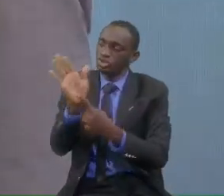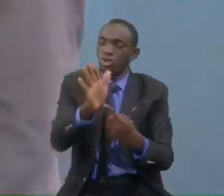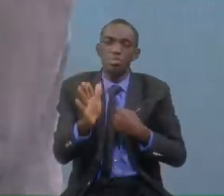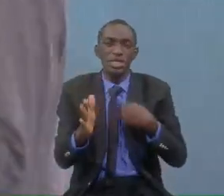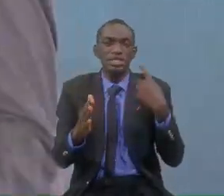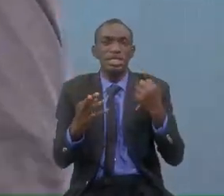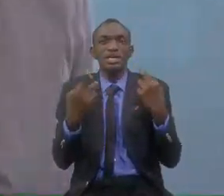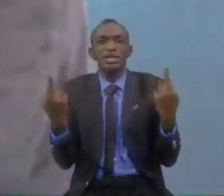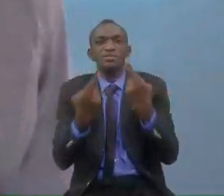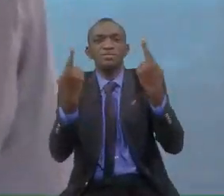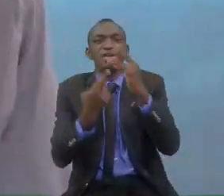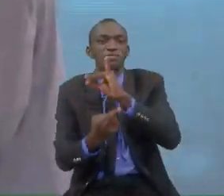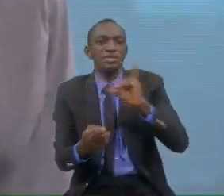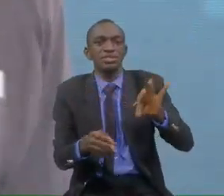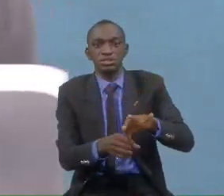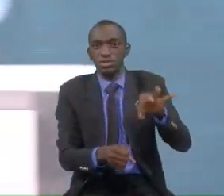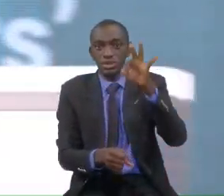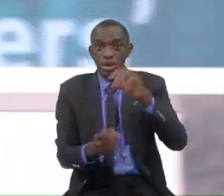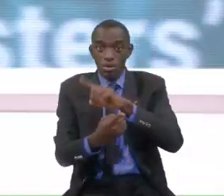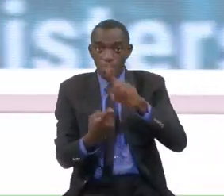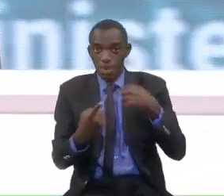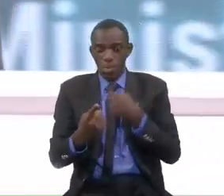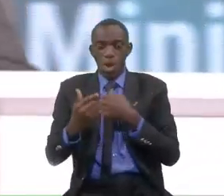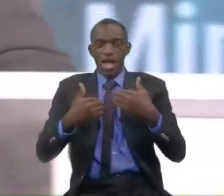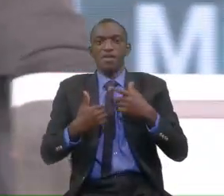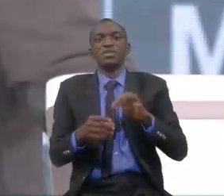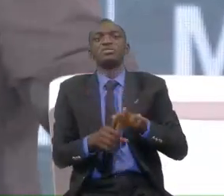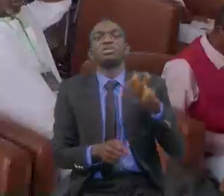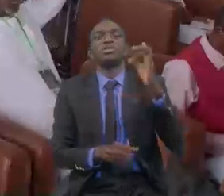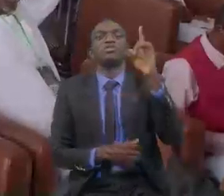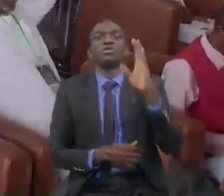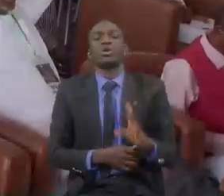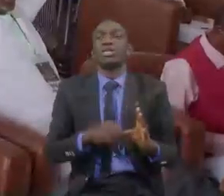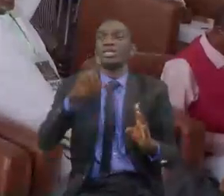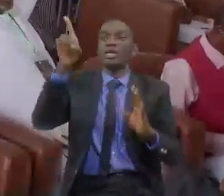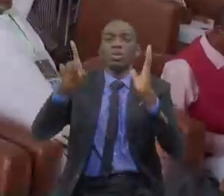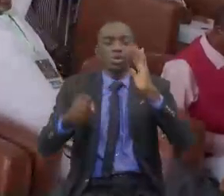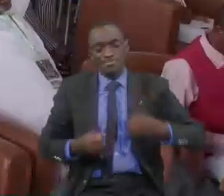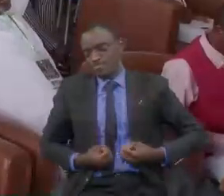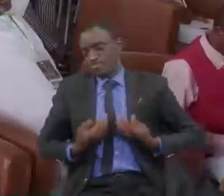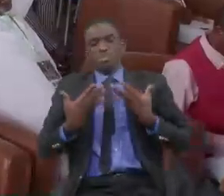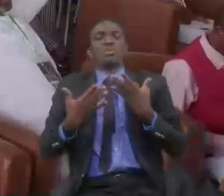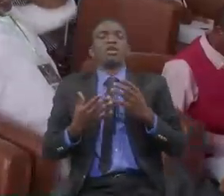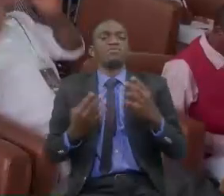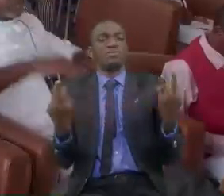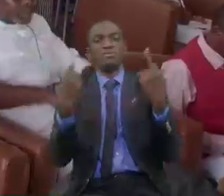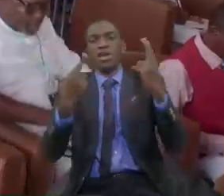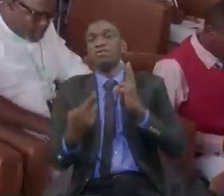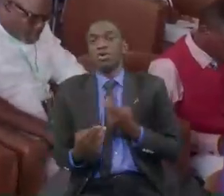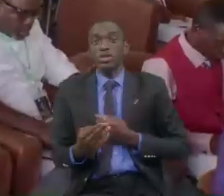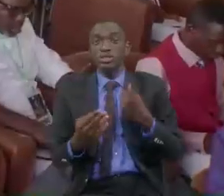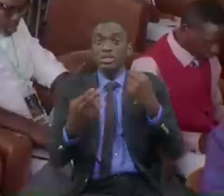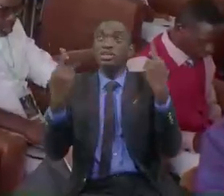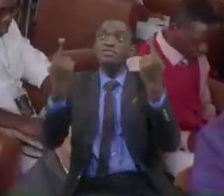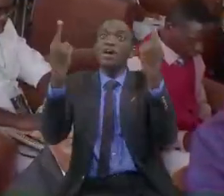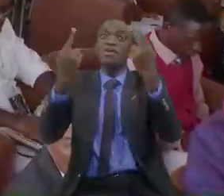reviving spirit. When we have the spirit of God, revive us. The revival we're praying for,